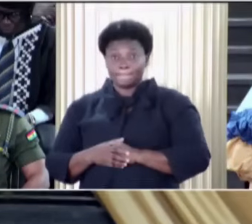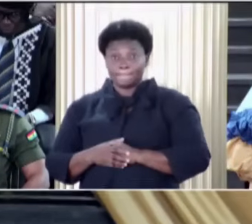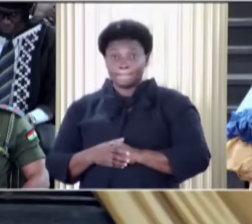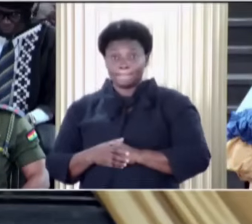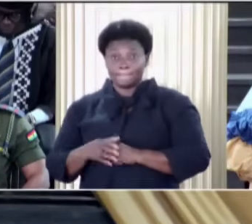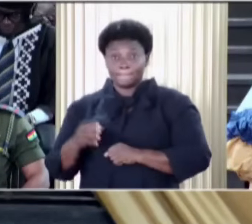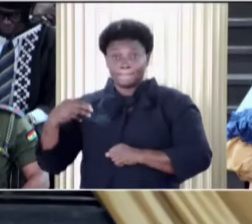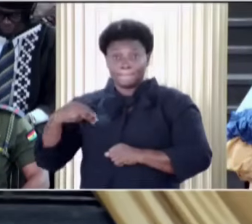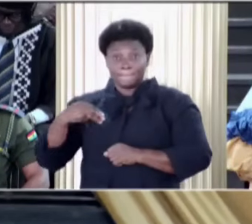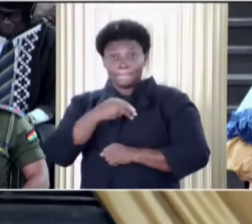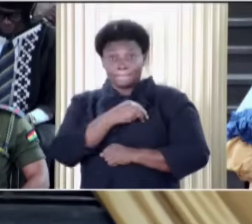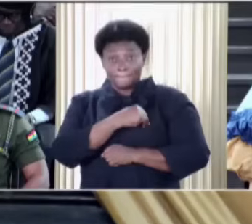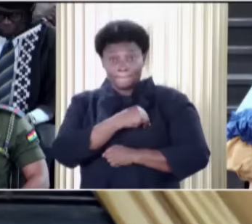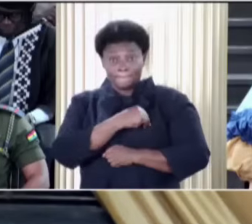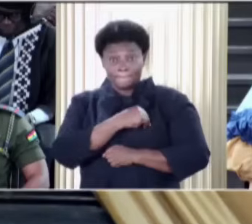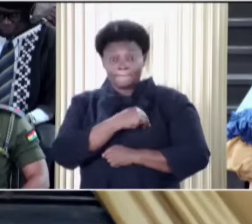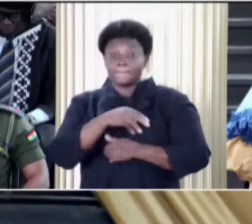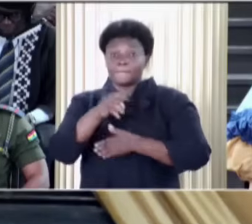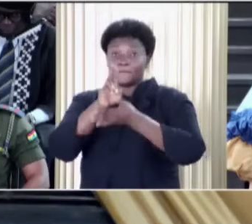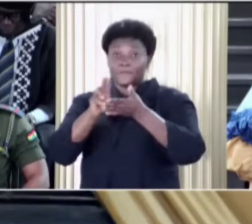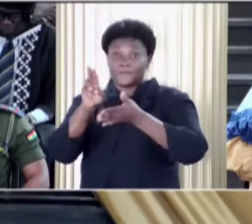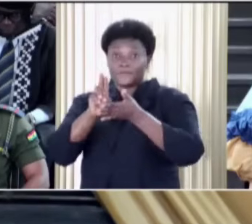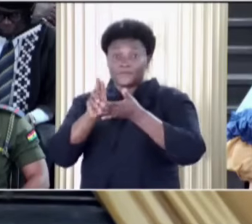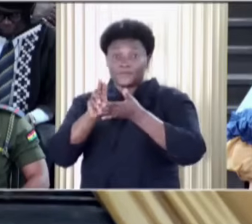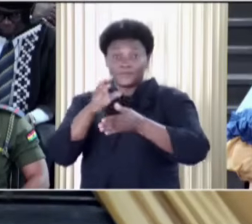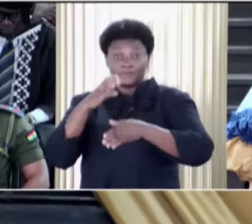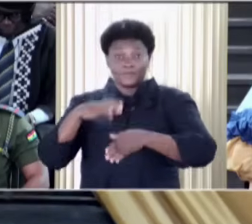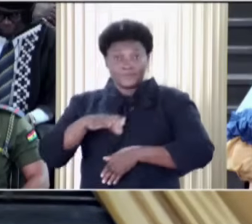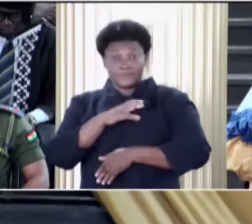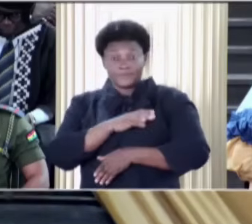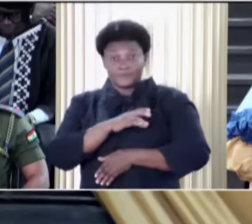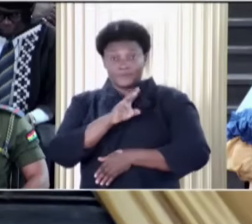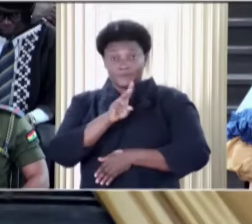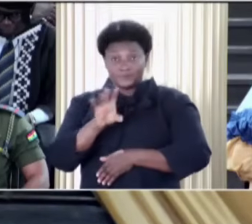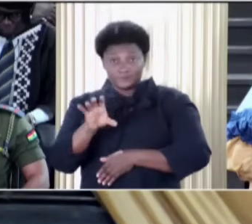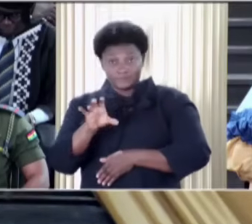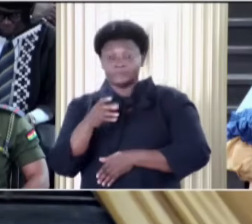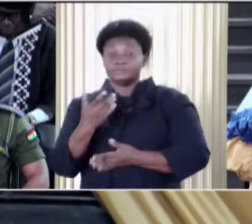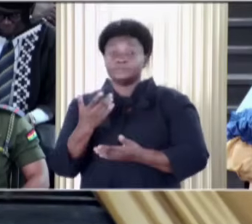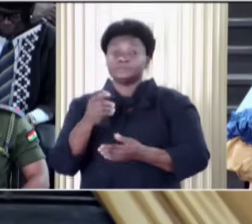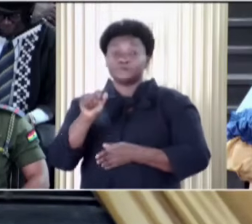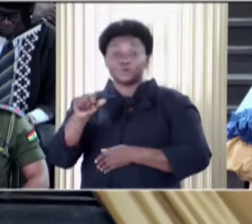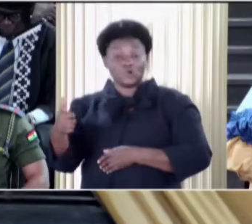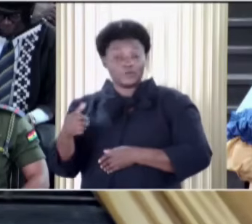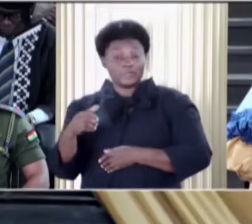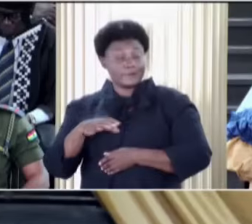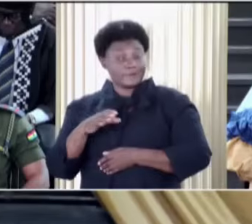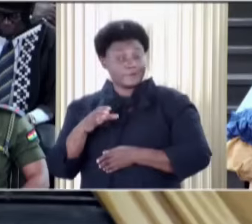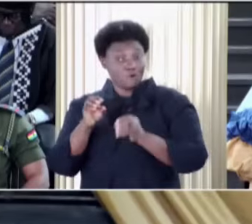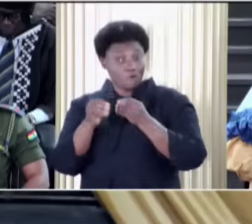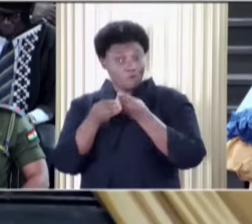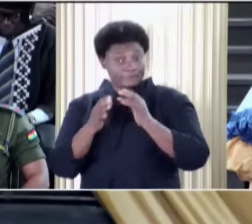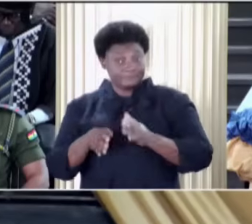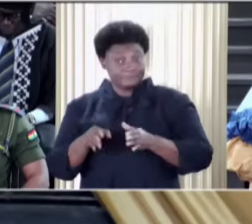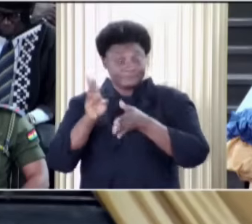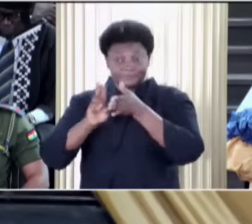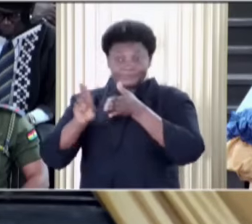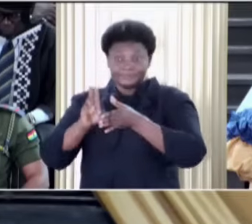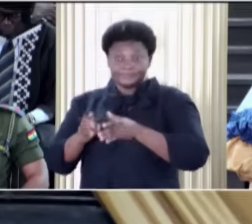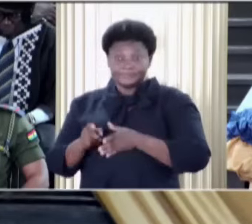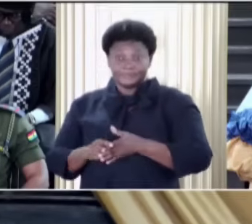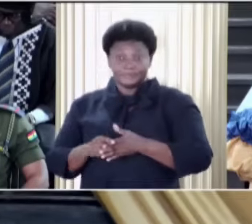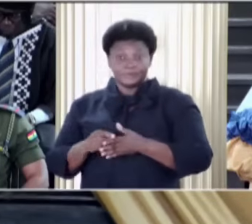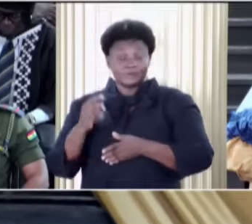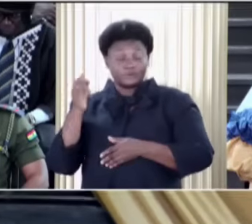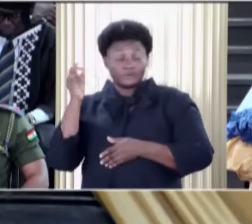Members of the University Council, Vice Chancellor and other officers of the university, guest